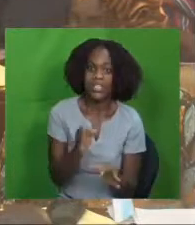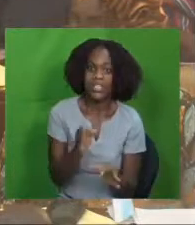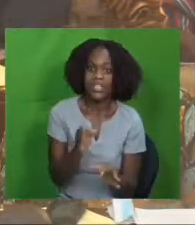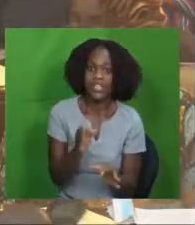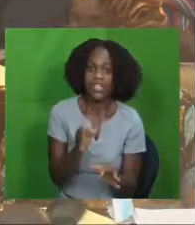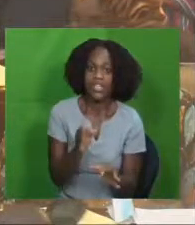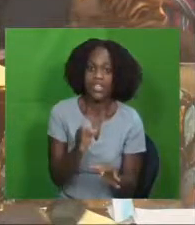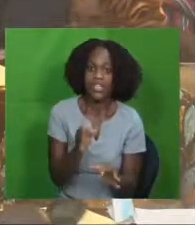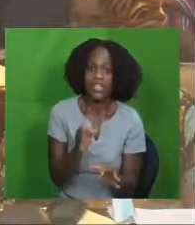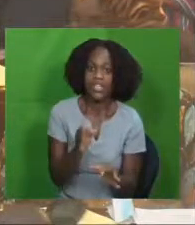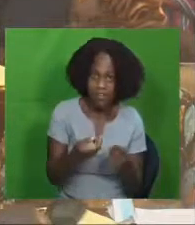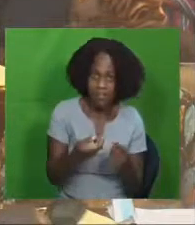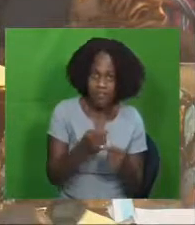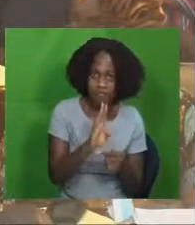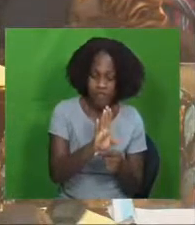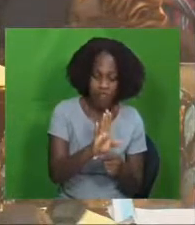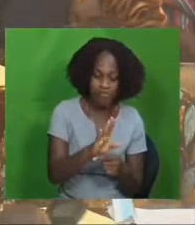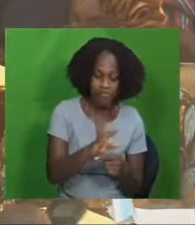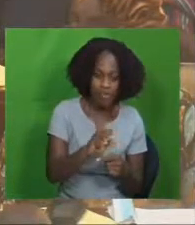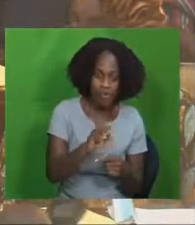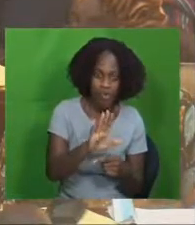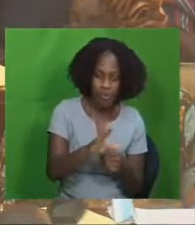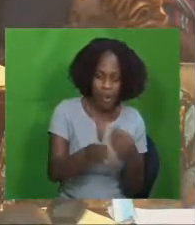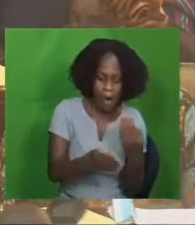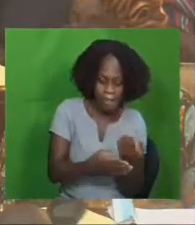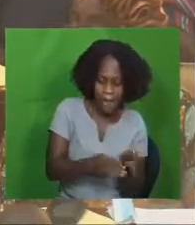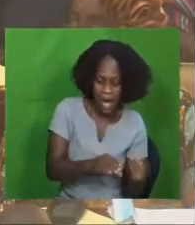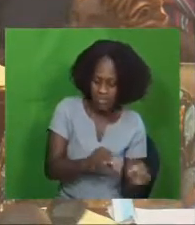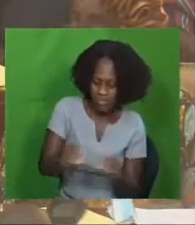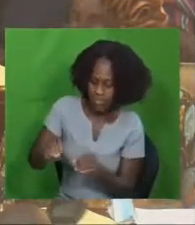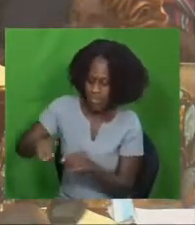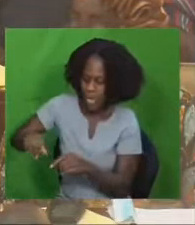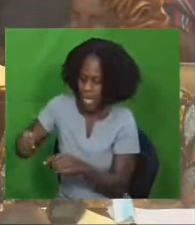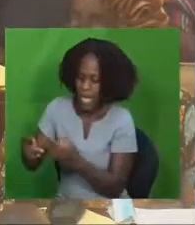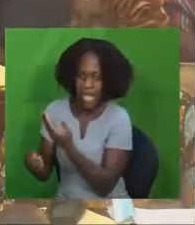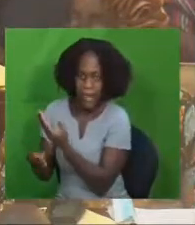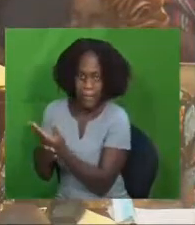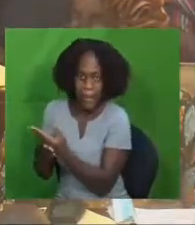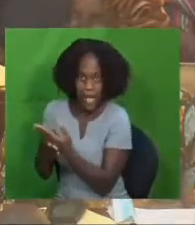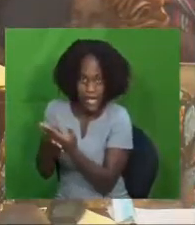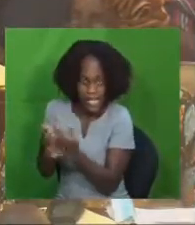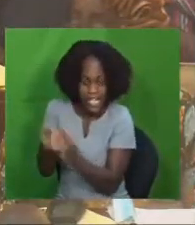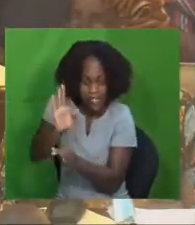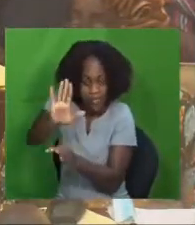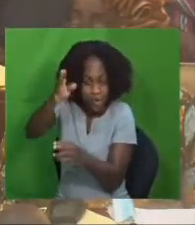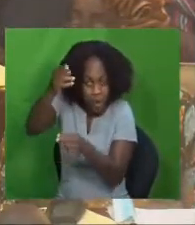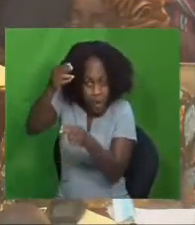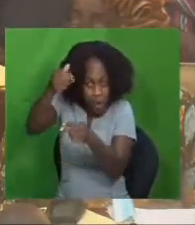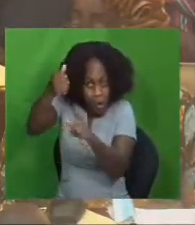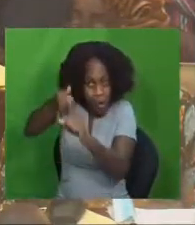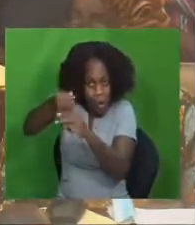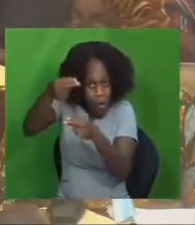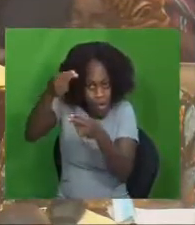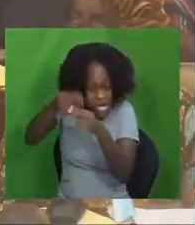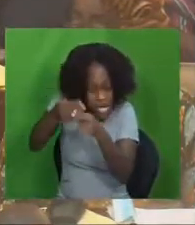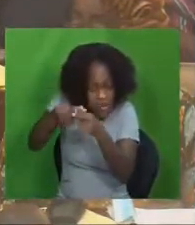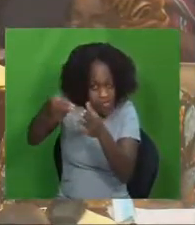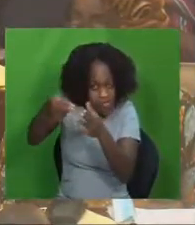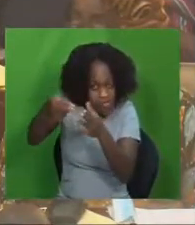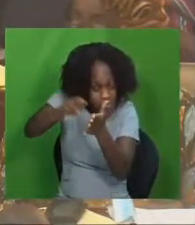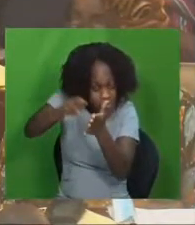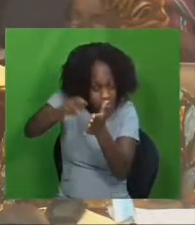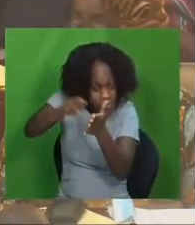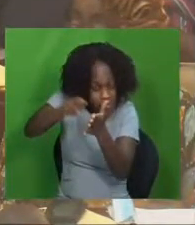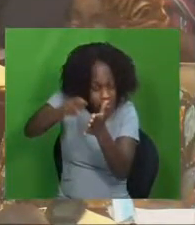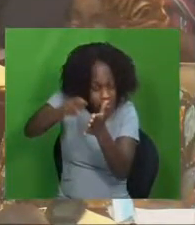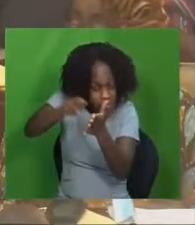money from one wallet to the other or one bank account to the other, provided you have registered it with